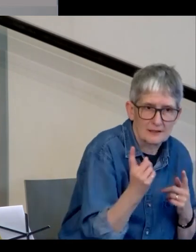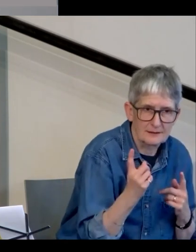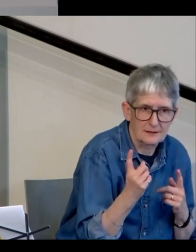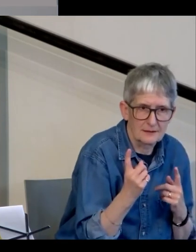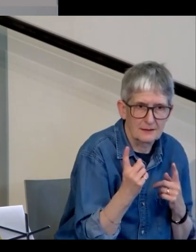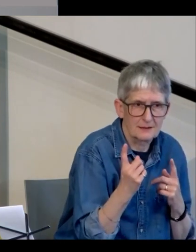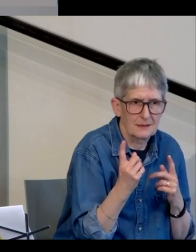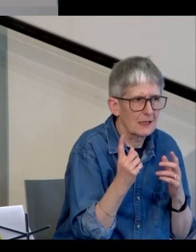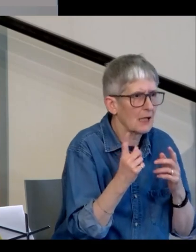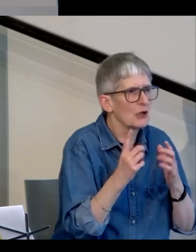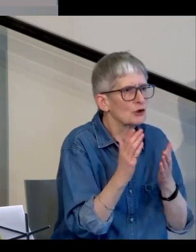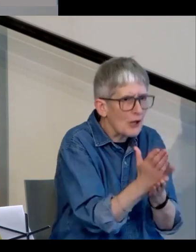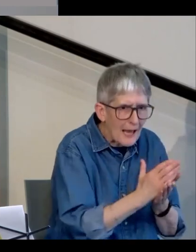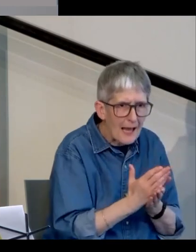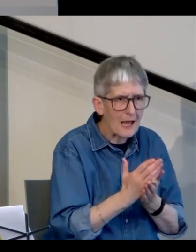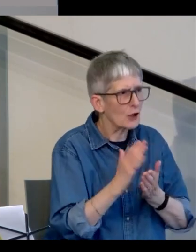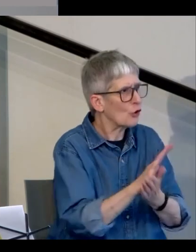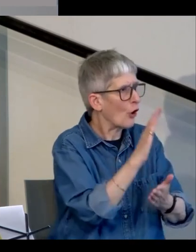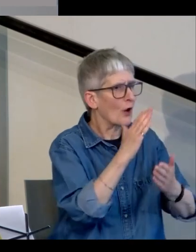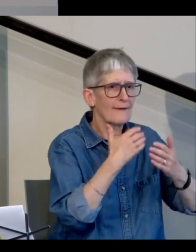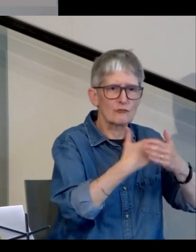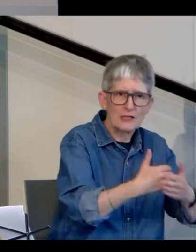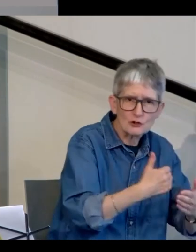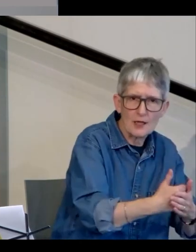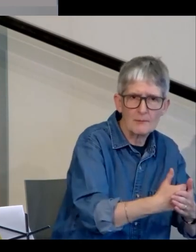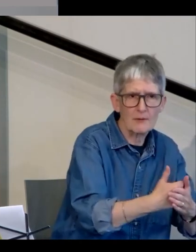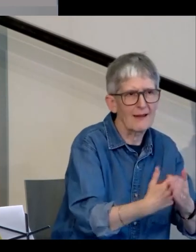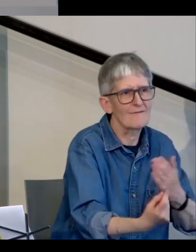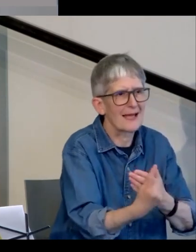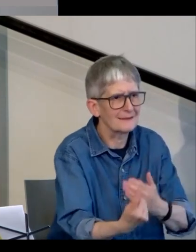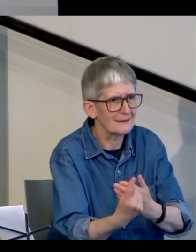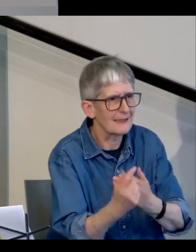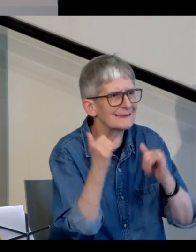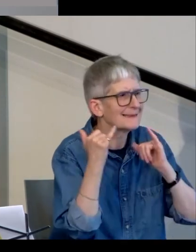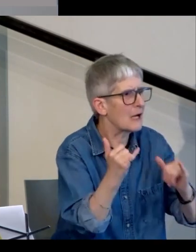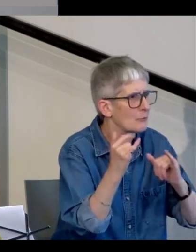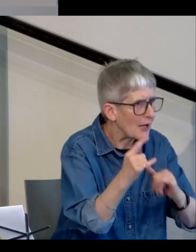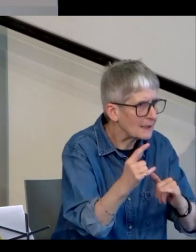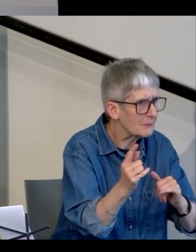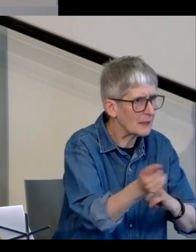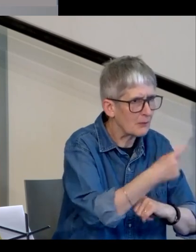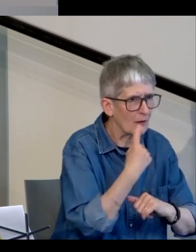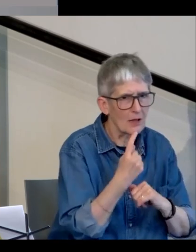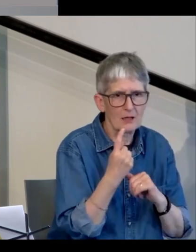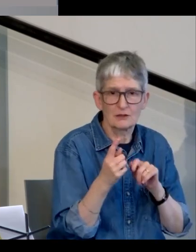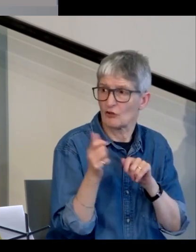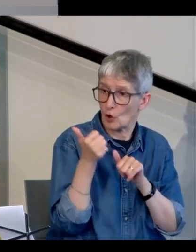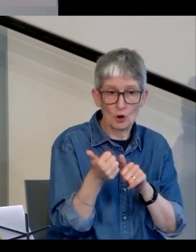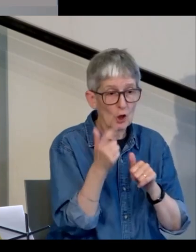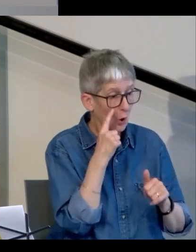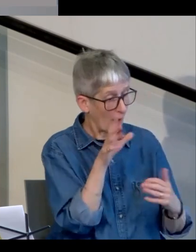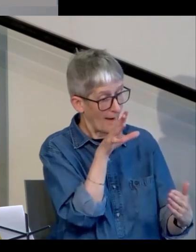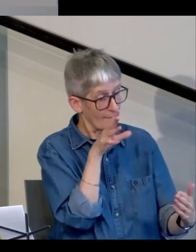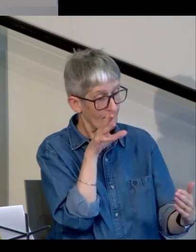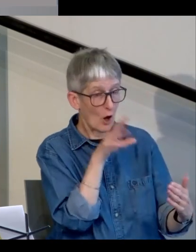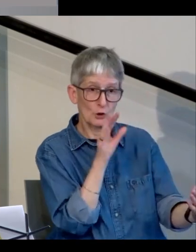of joy, friendship, significant events. So I enjoy looking at photos of people, and it stirs